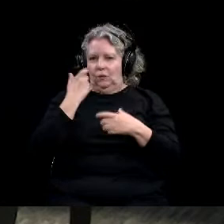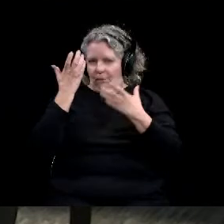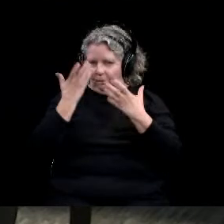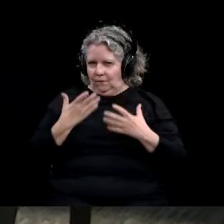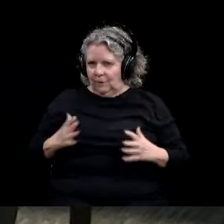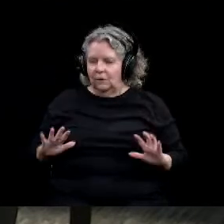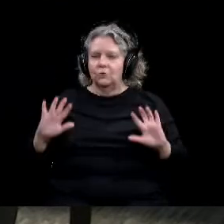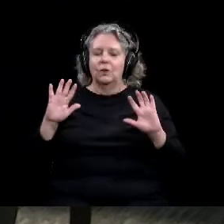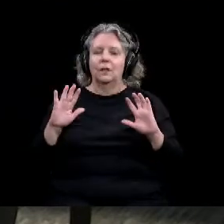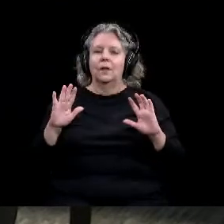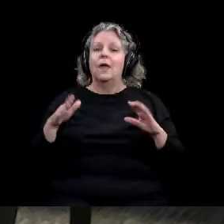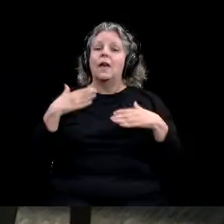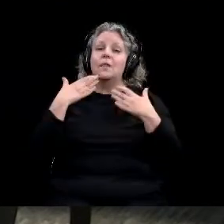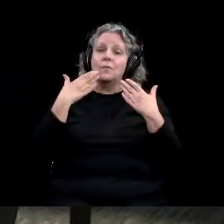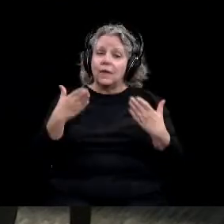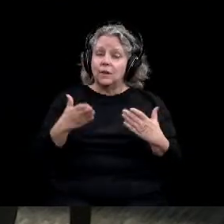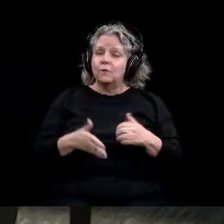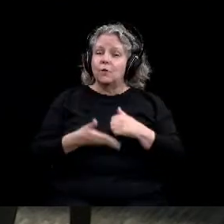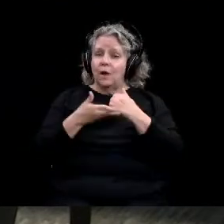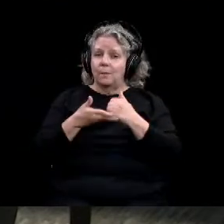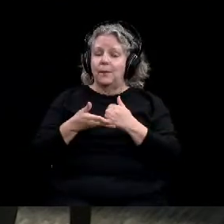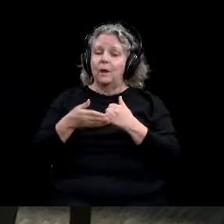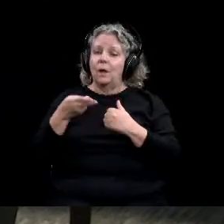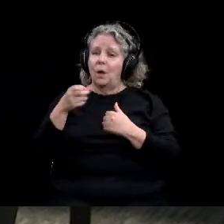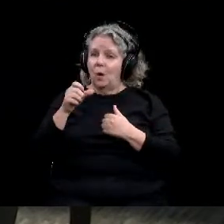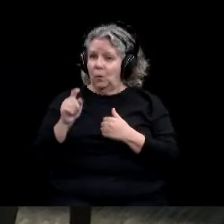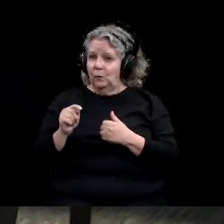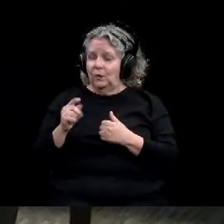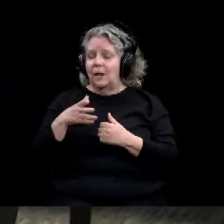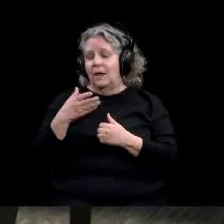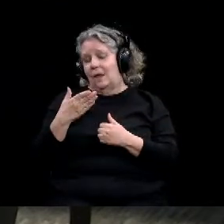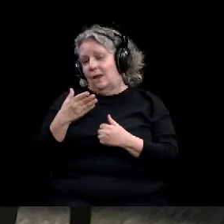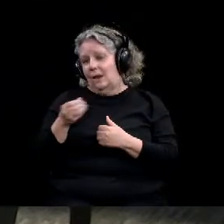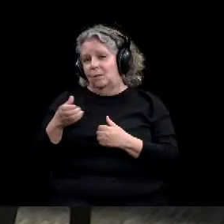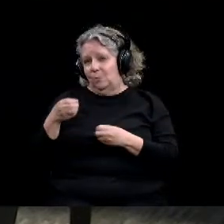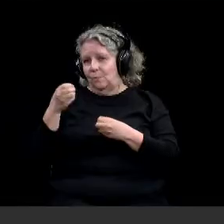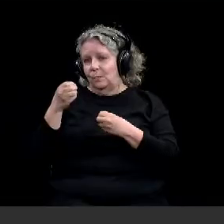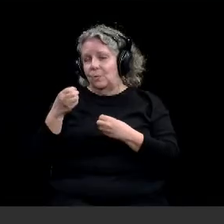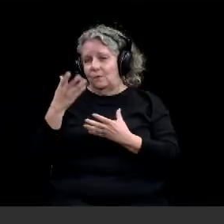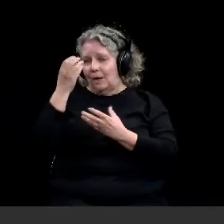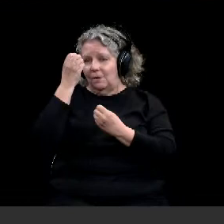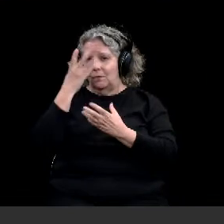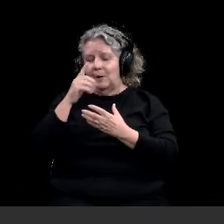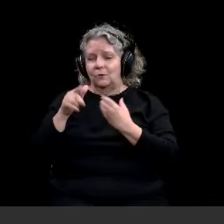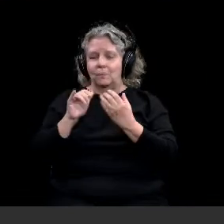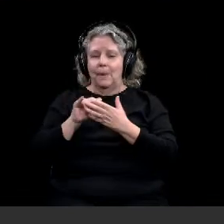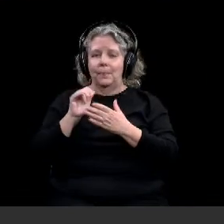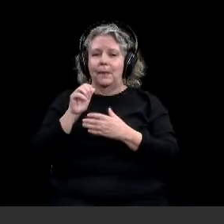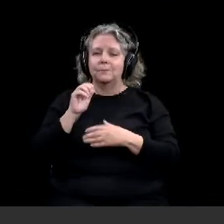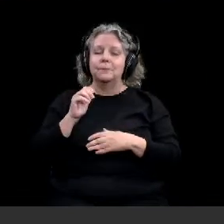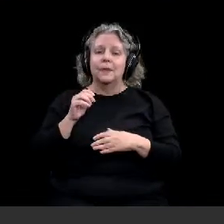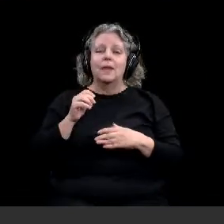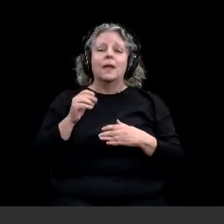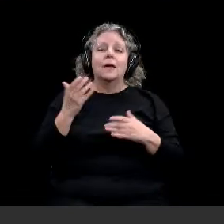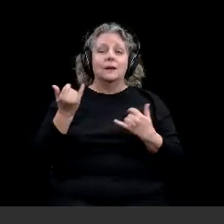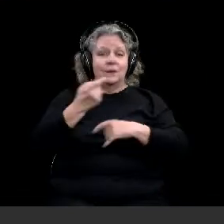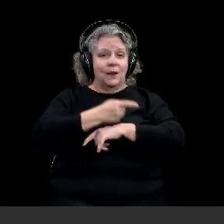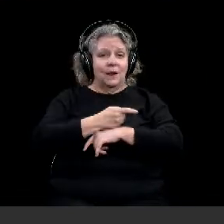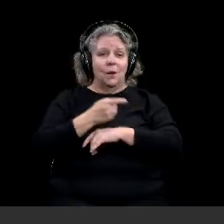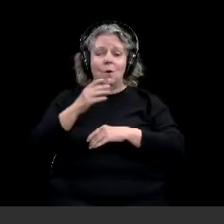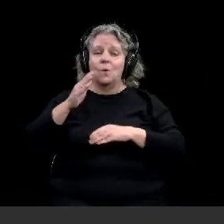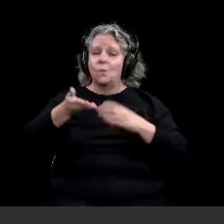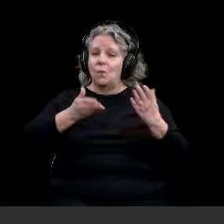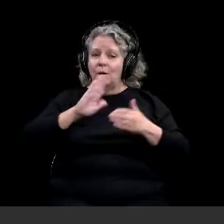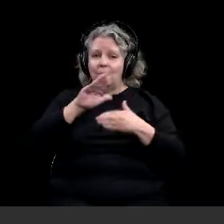tomorrow night on our channel as well. Today, I'd like to welcome all of our panelists who are participating with us today. Certainly our Mayor, Waco